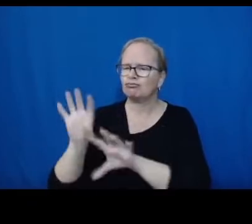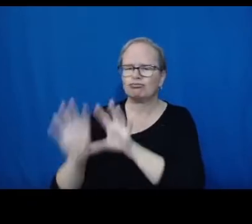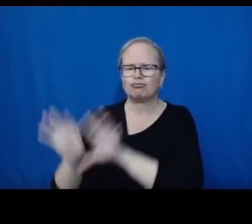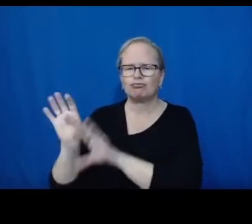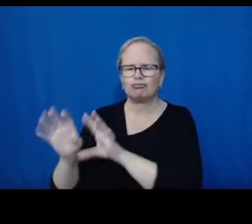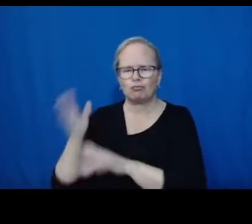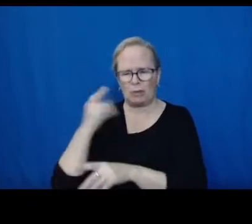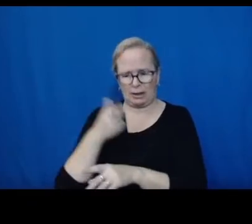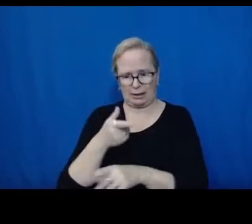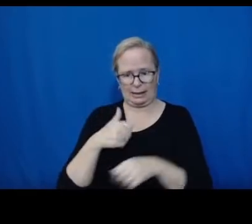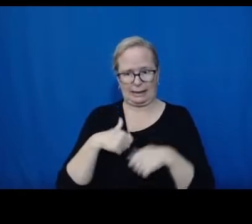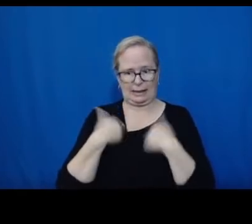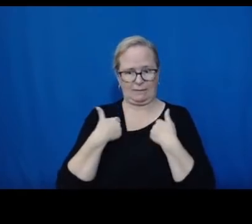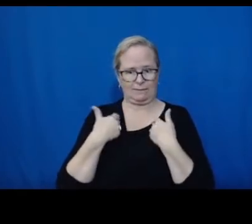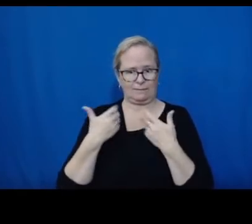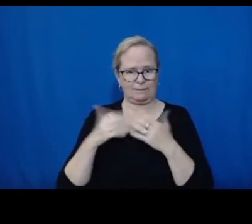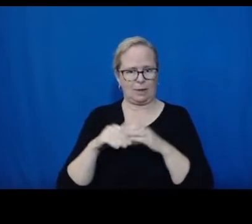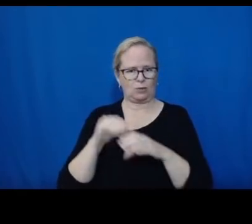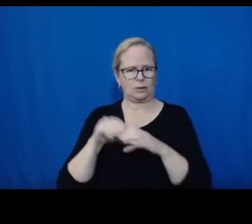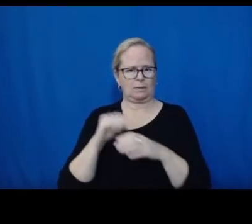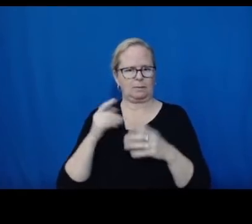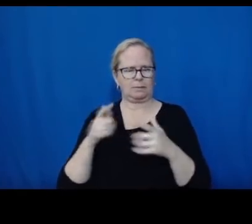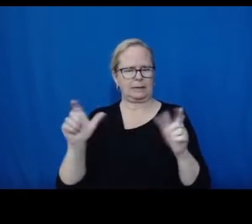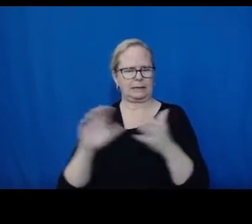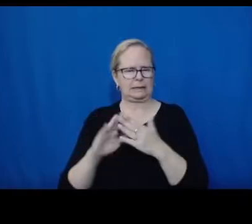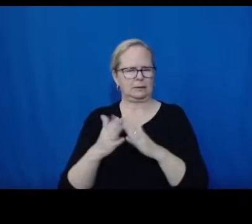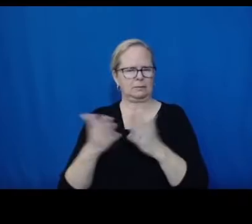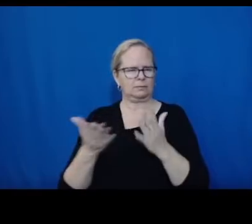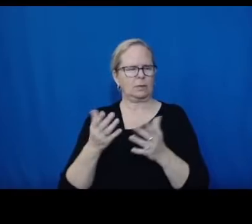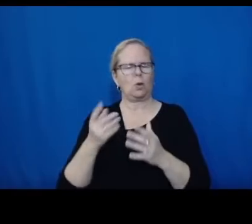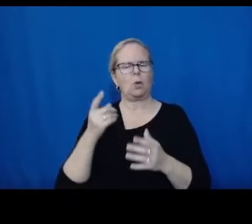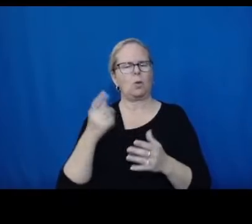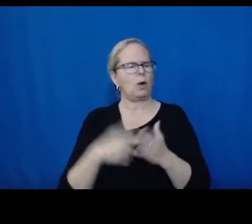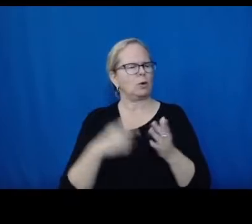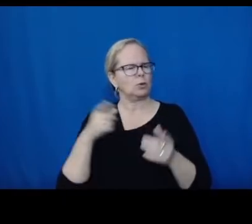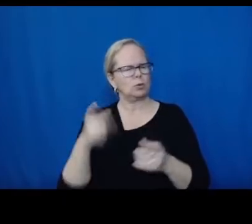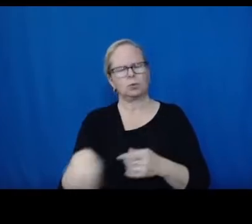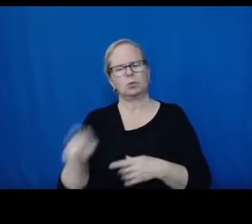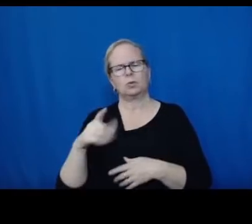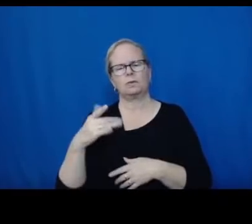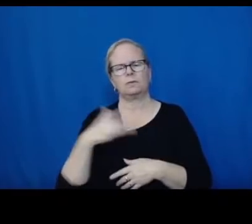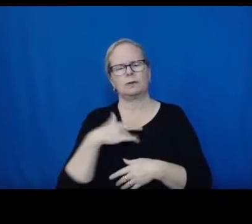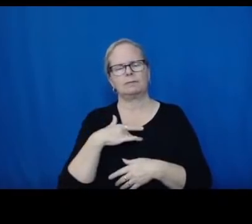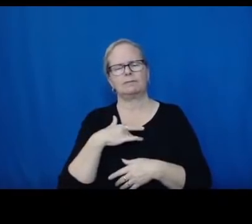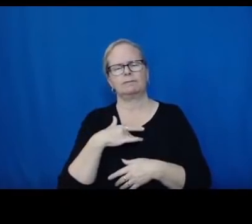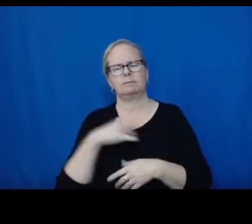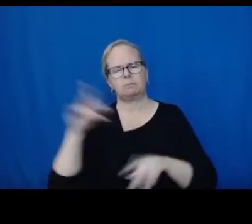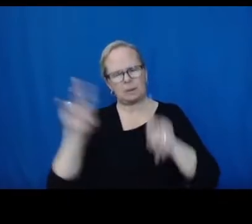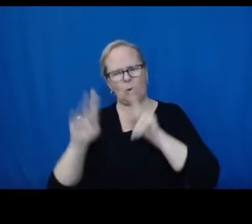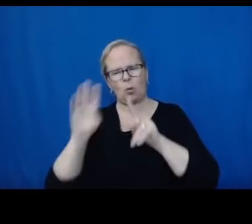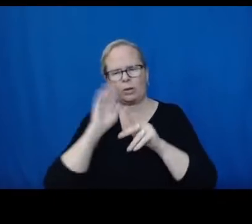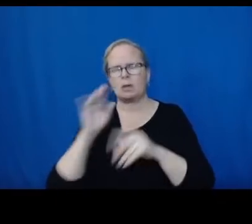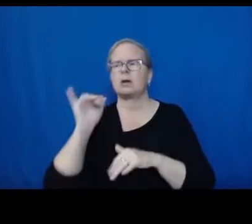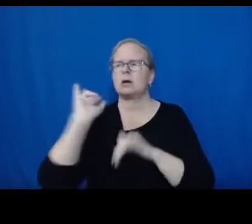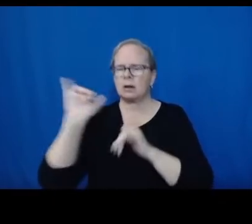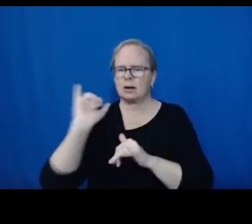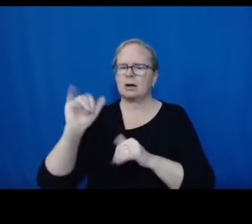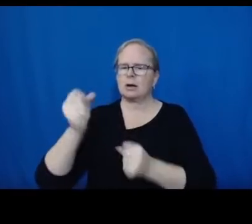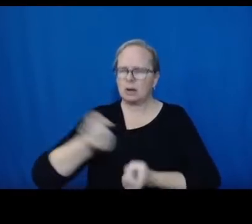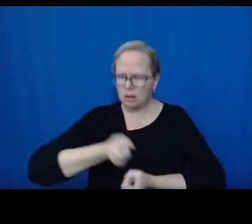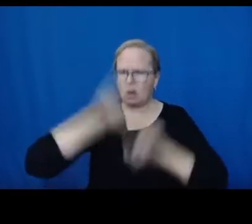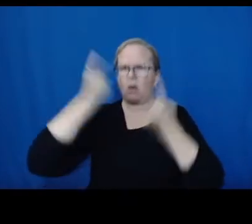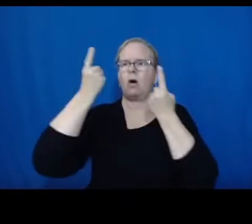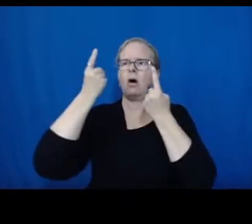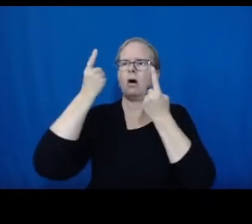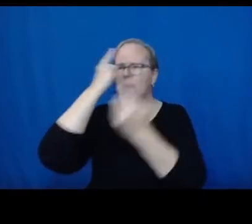main centers with you all, what do you need people to know at this stage as